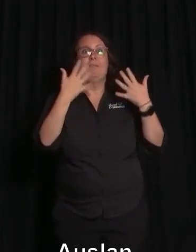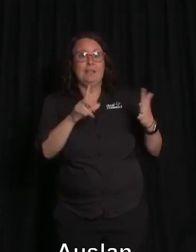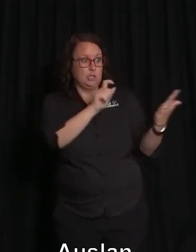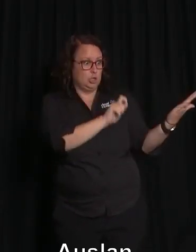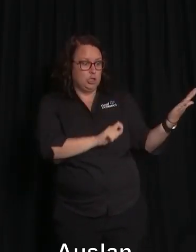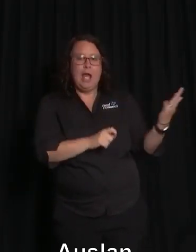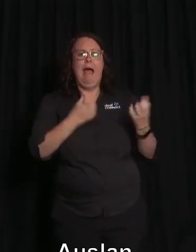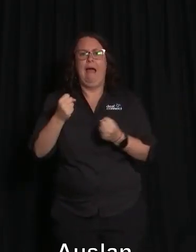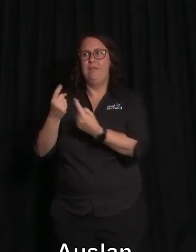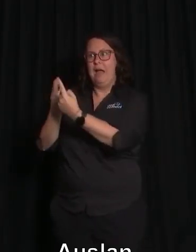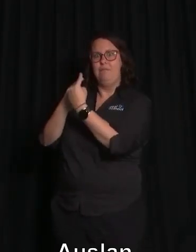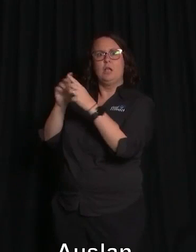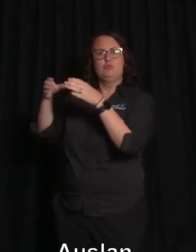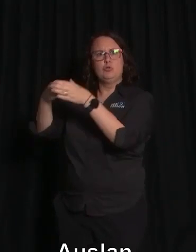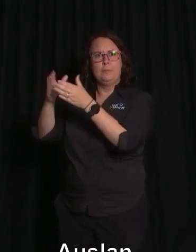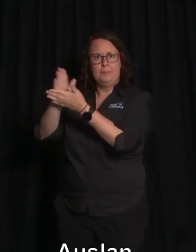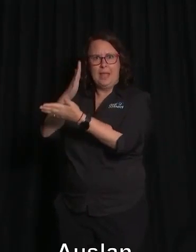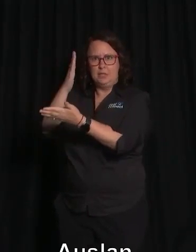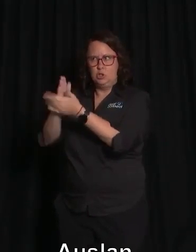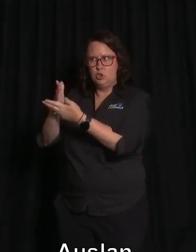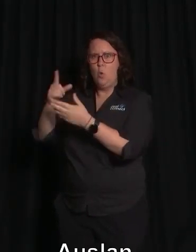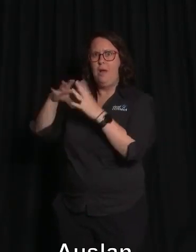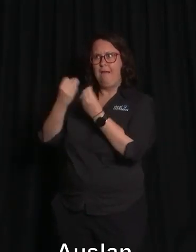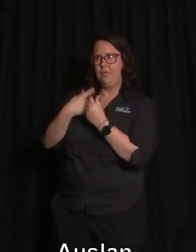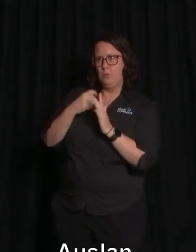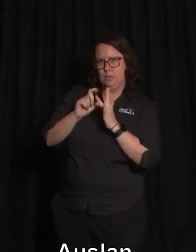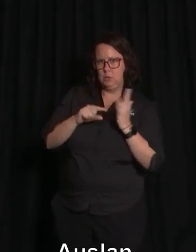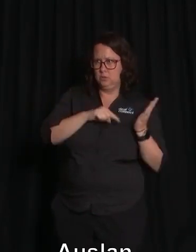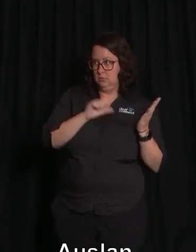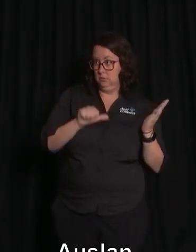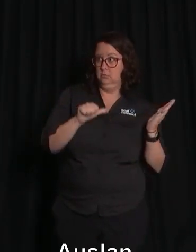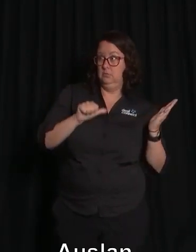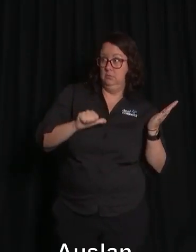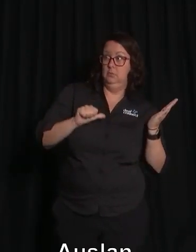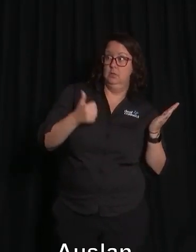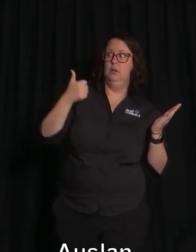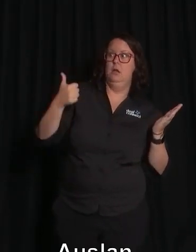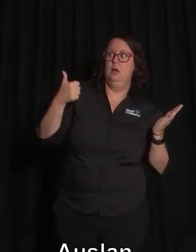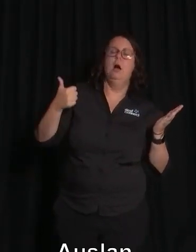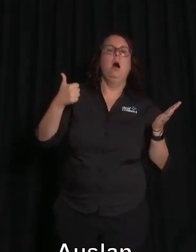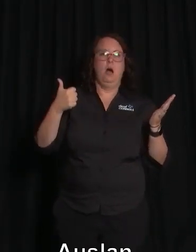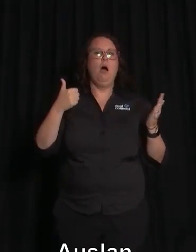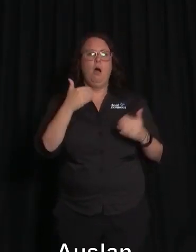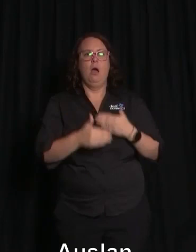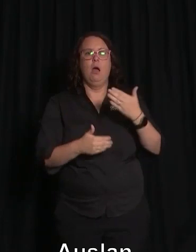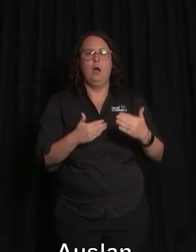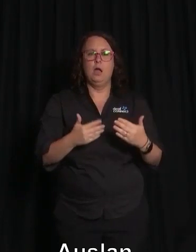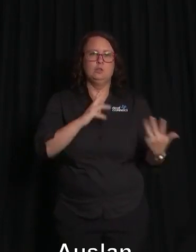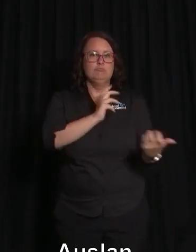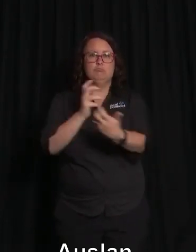to ensure that the action plan really does reflect the needs of the community, whoever they